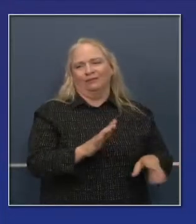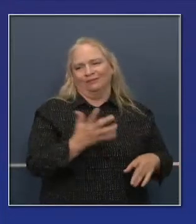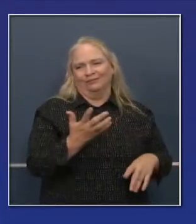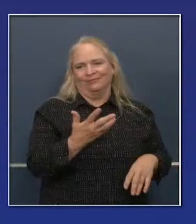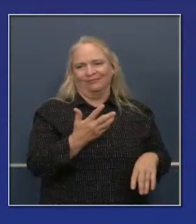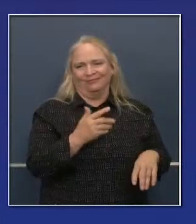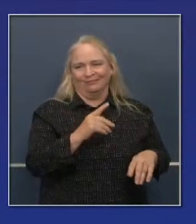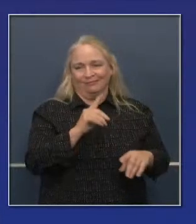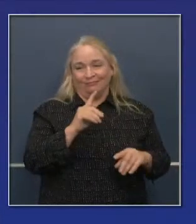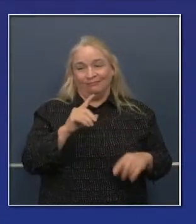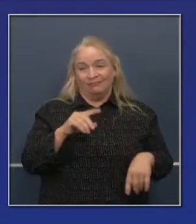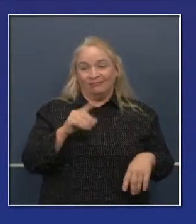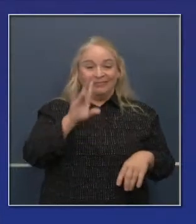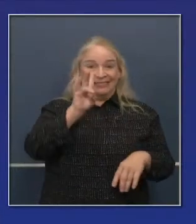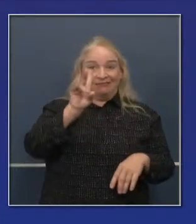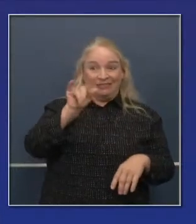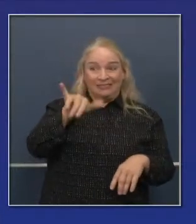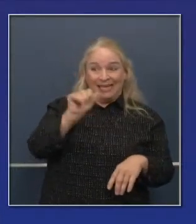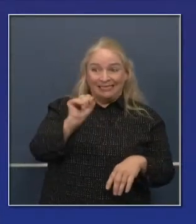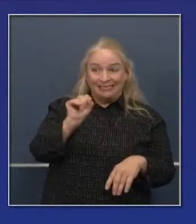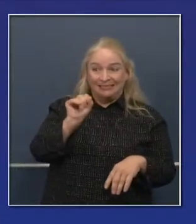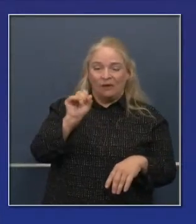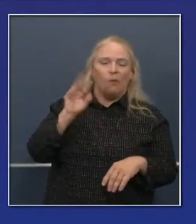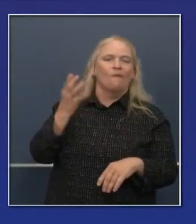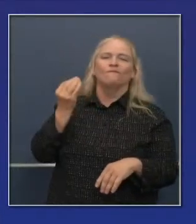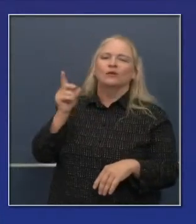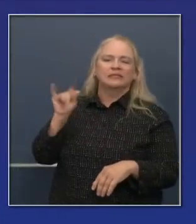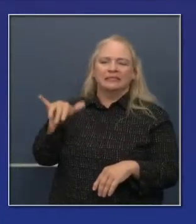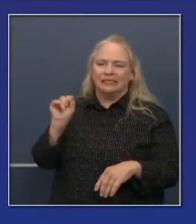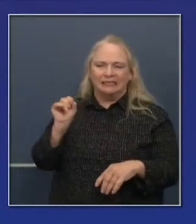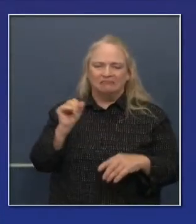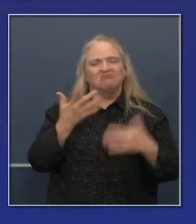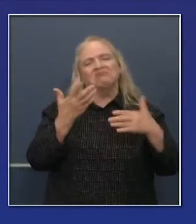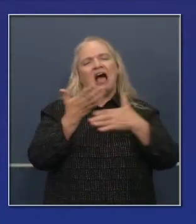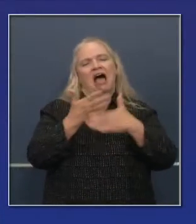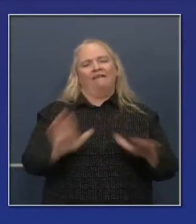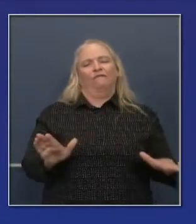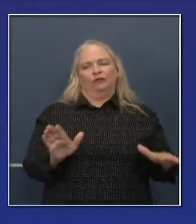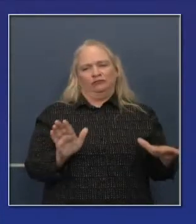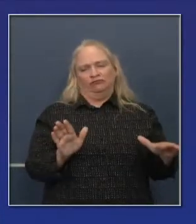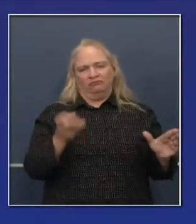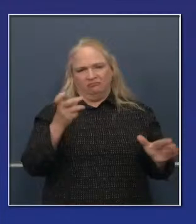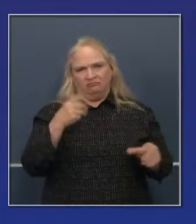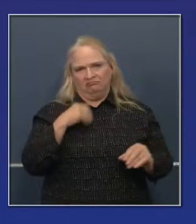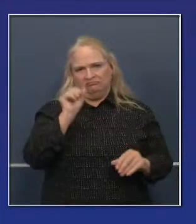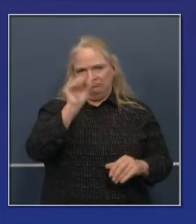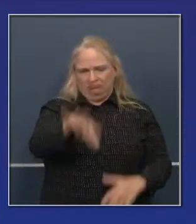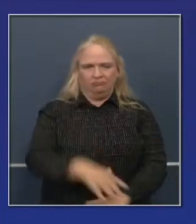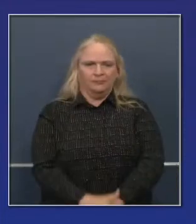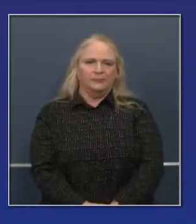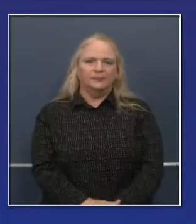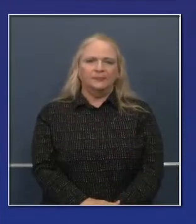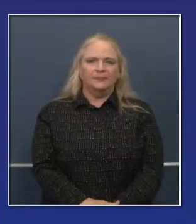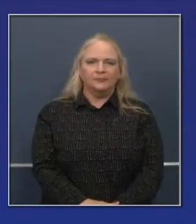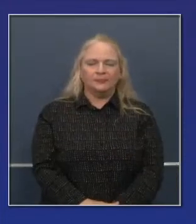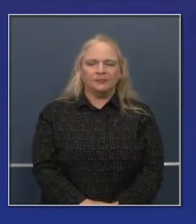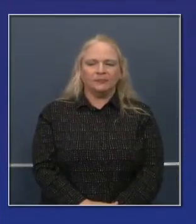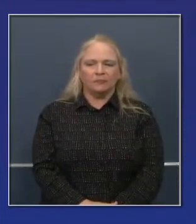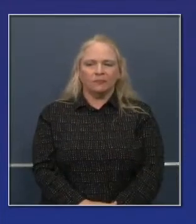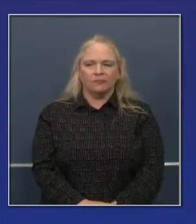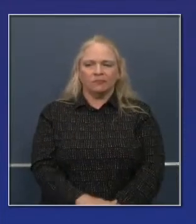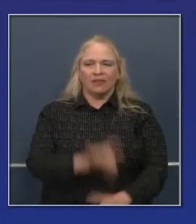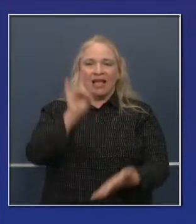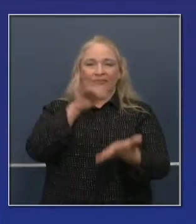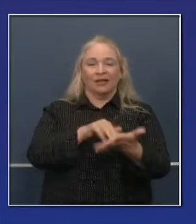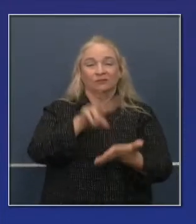14 days, even better, but give you a more contemporary 7-day average. You'll see that 7-day about 8,211,